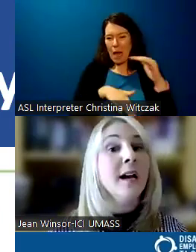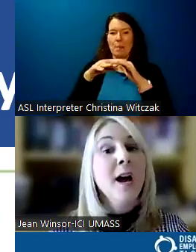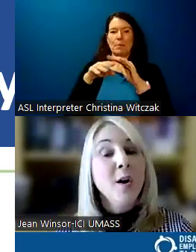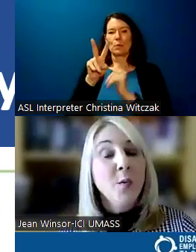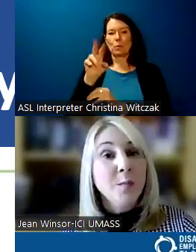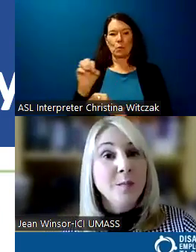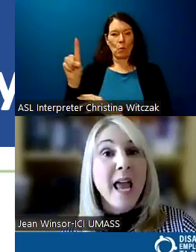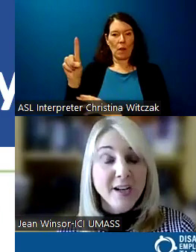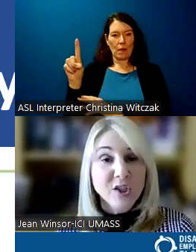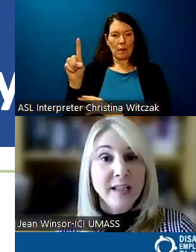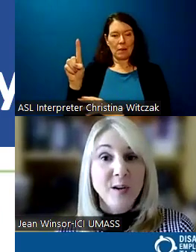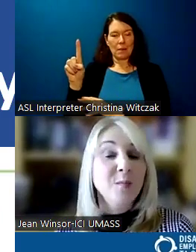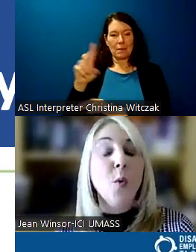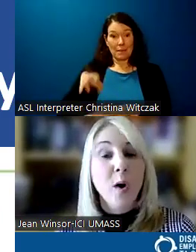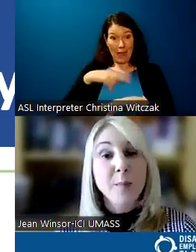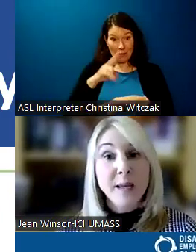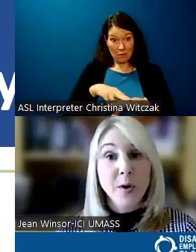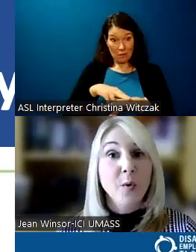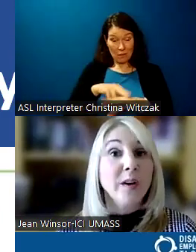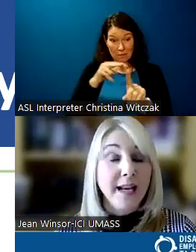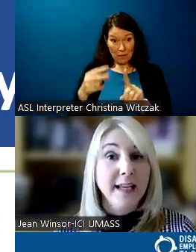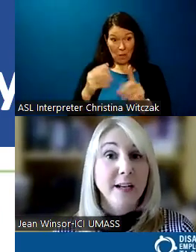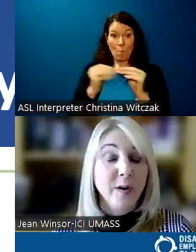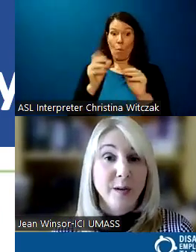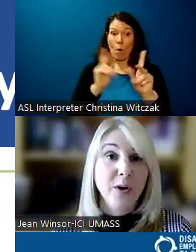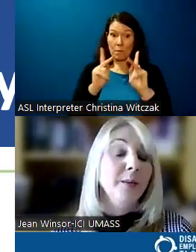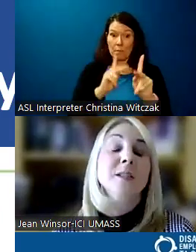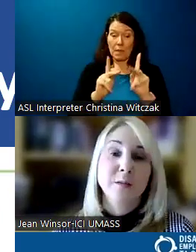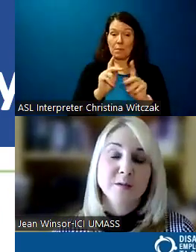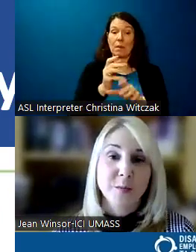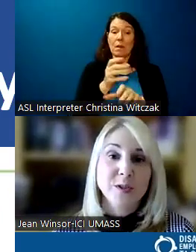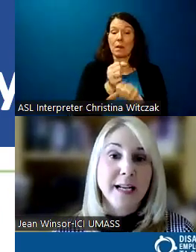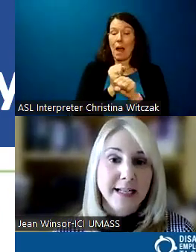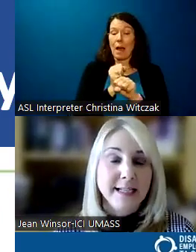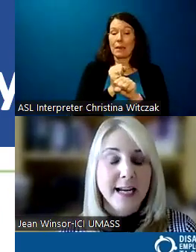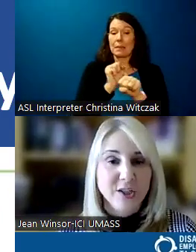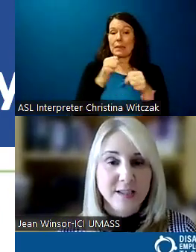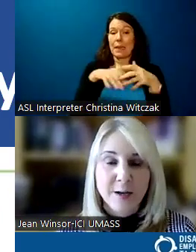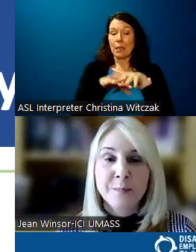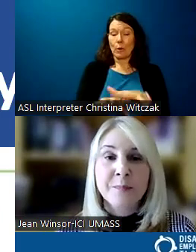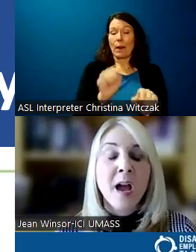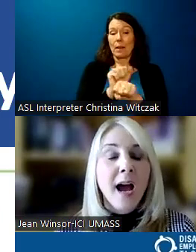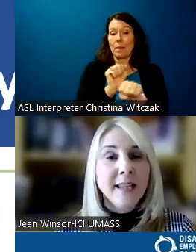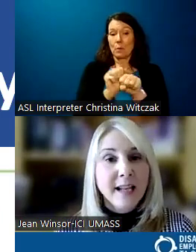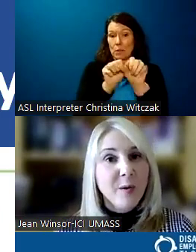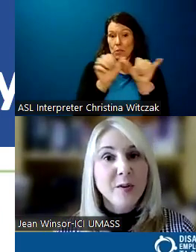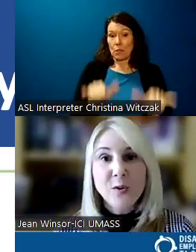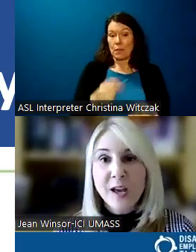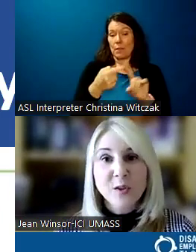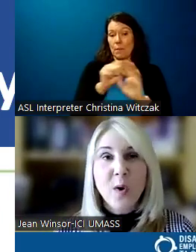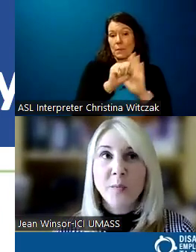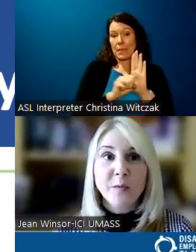2001, nationally, more people were getting an integrated employment service from their state IDD agency. And then in